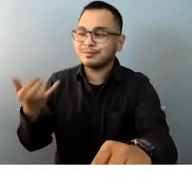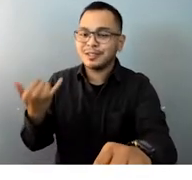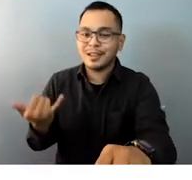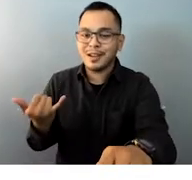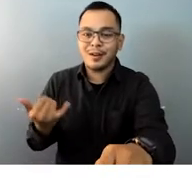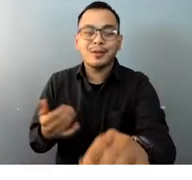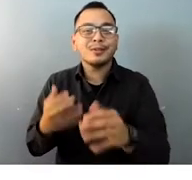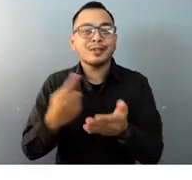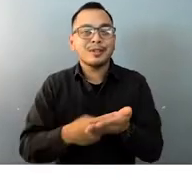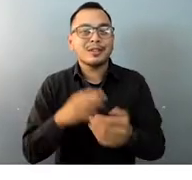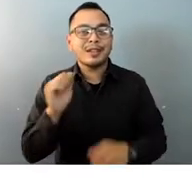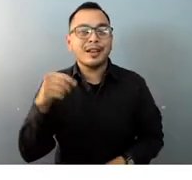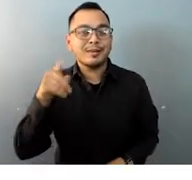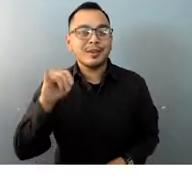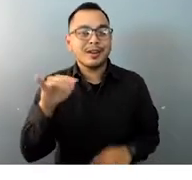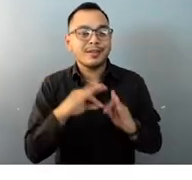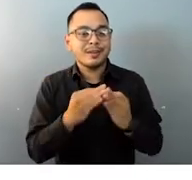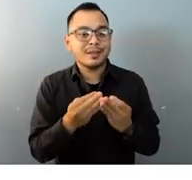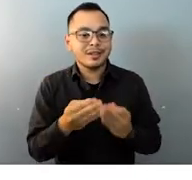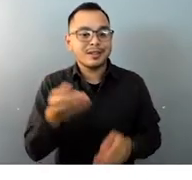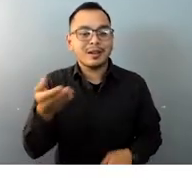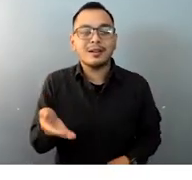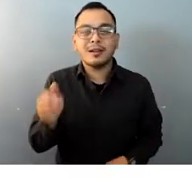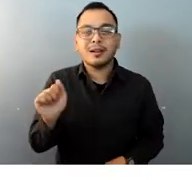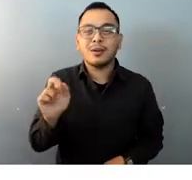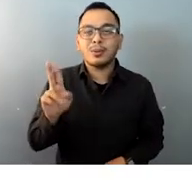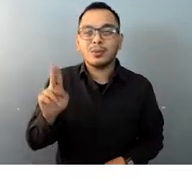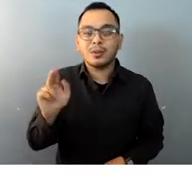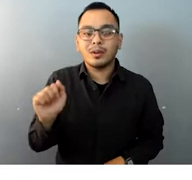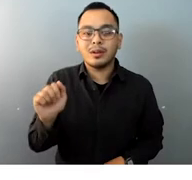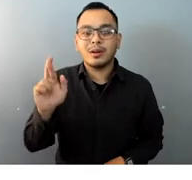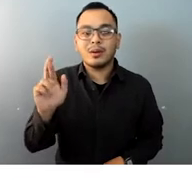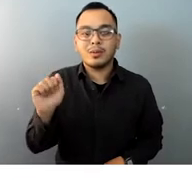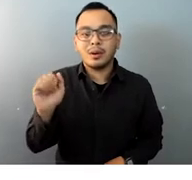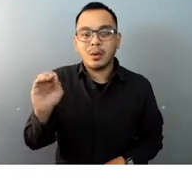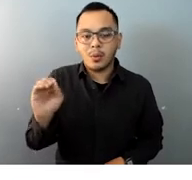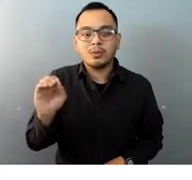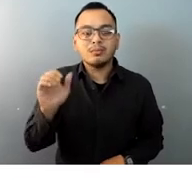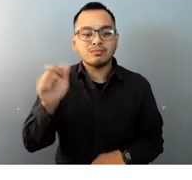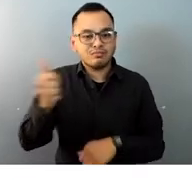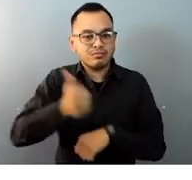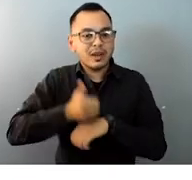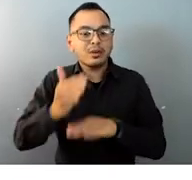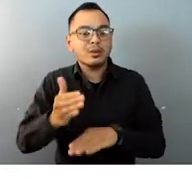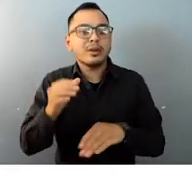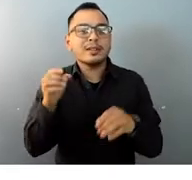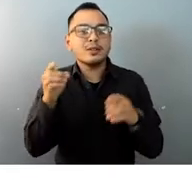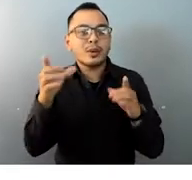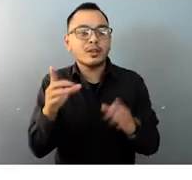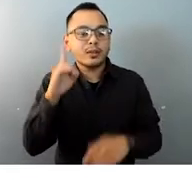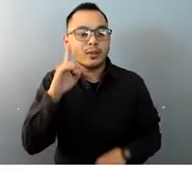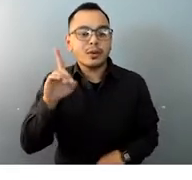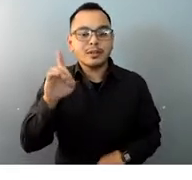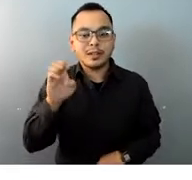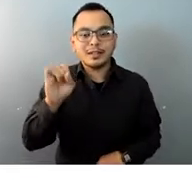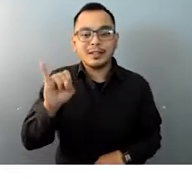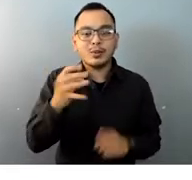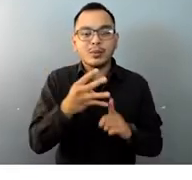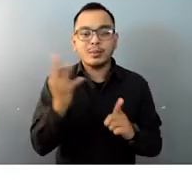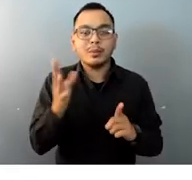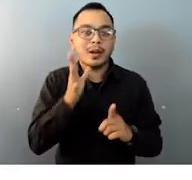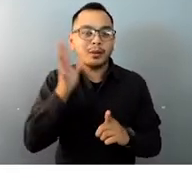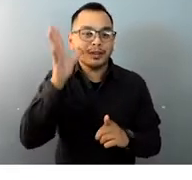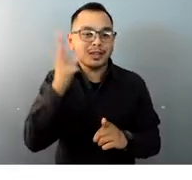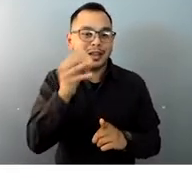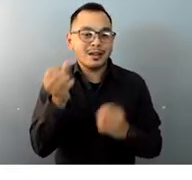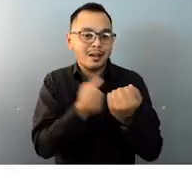identities? Joining me now to discuss AAPI families is Aruna Rao, who is founder and executive director of Desi